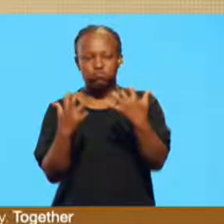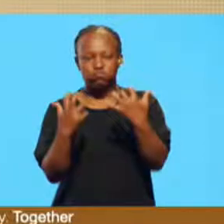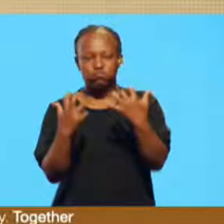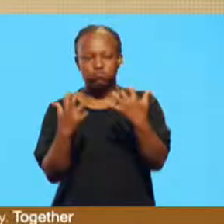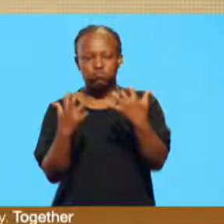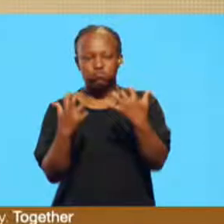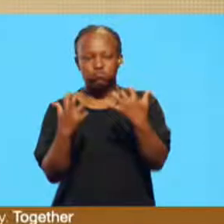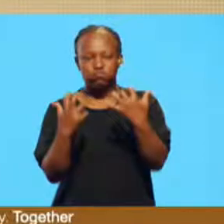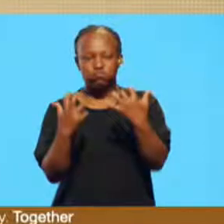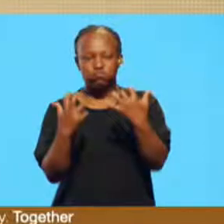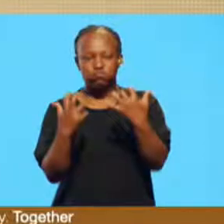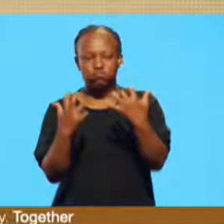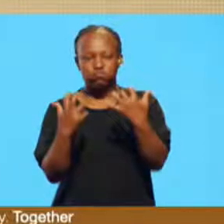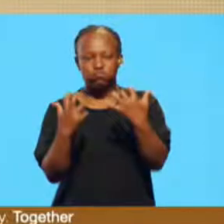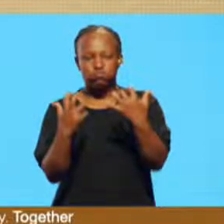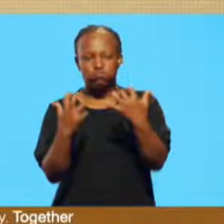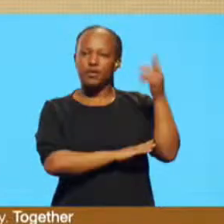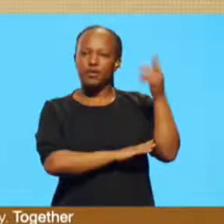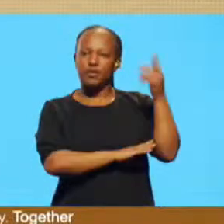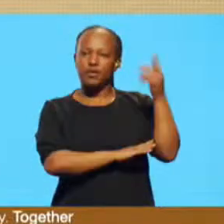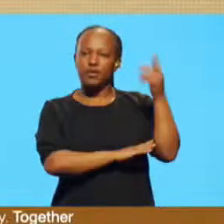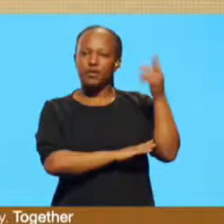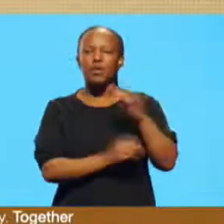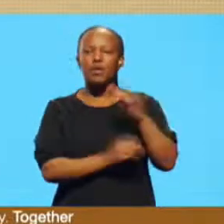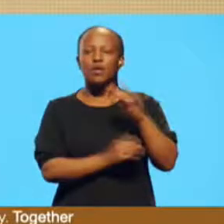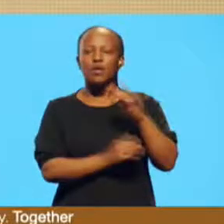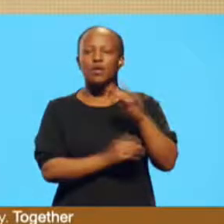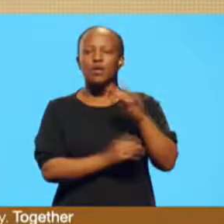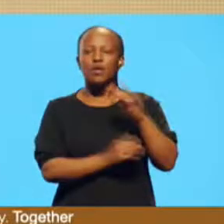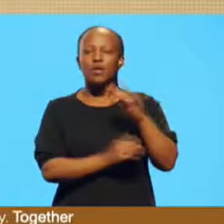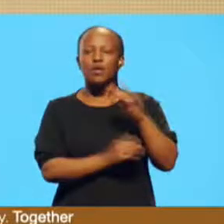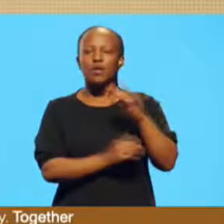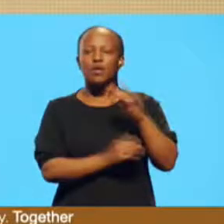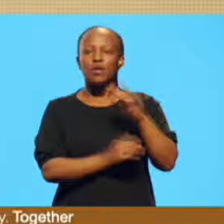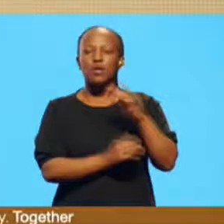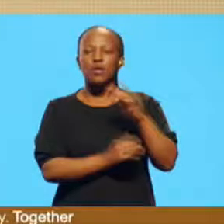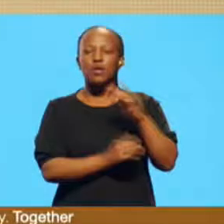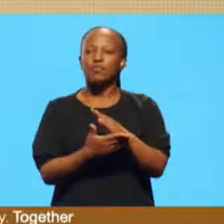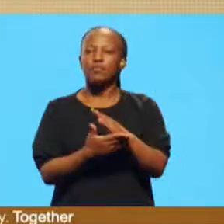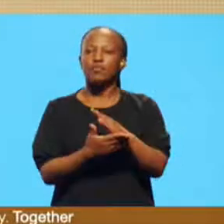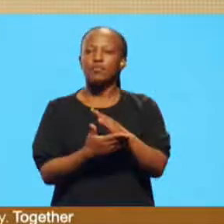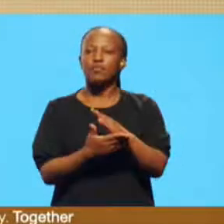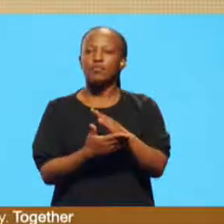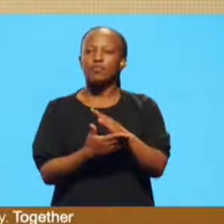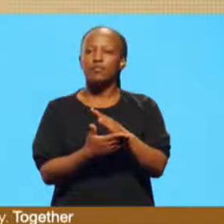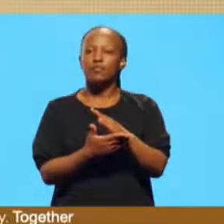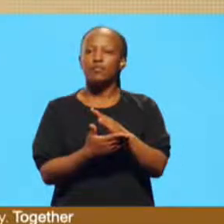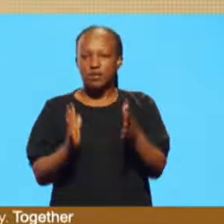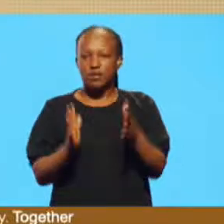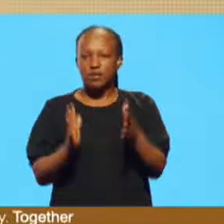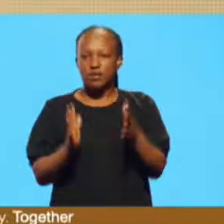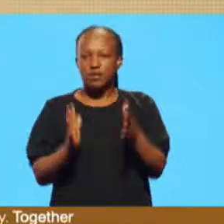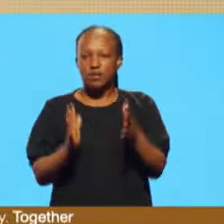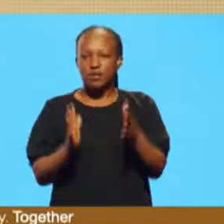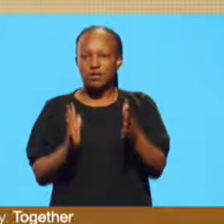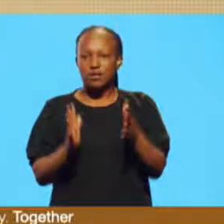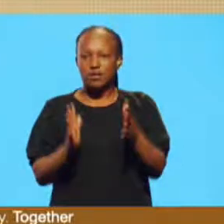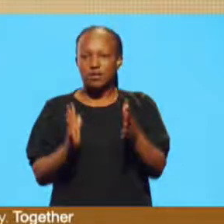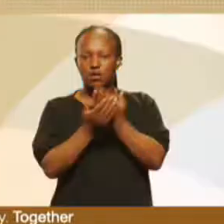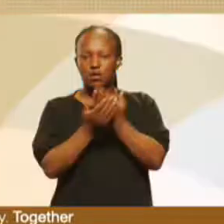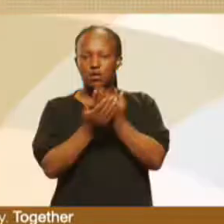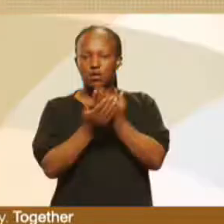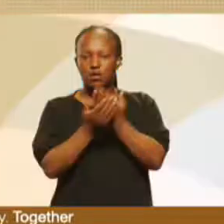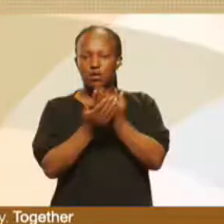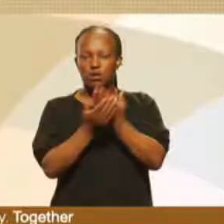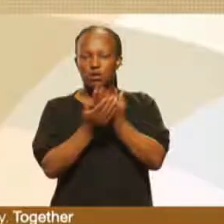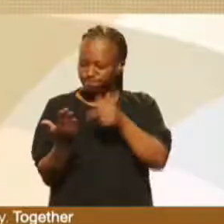lengthy presentation, I will share the presentation with the organizers of this event so that you can just have it and